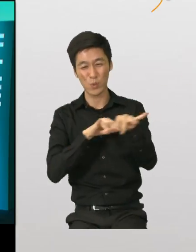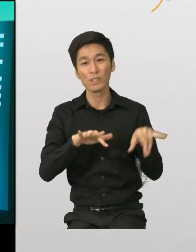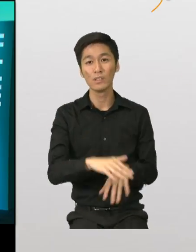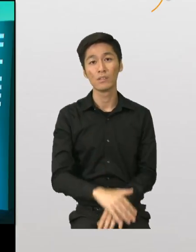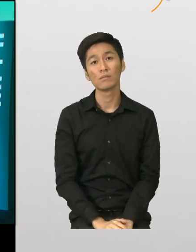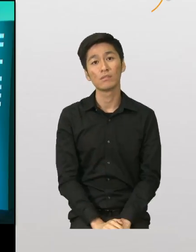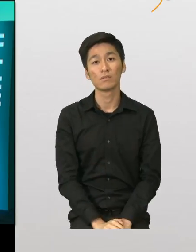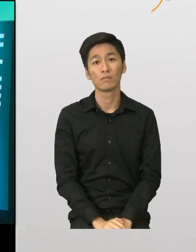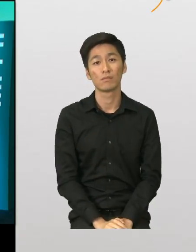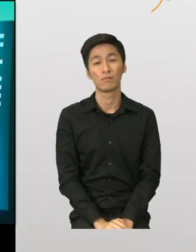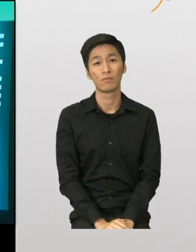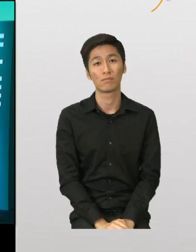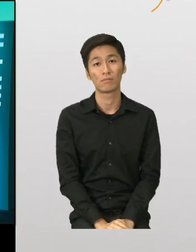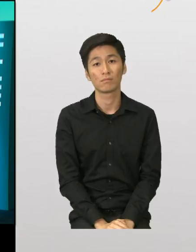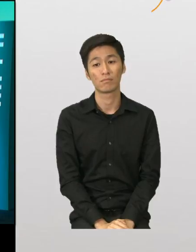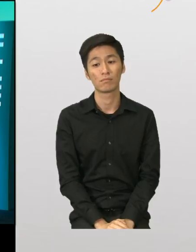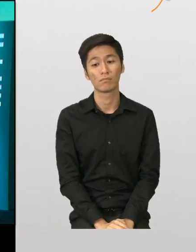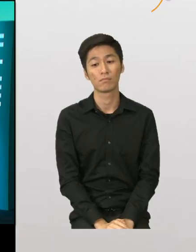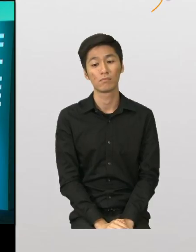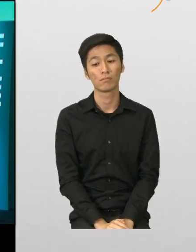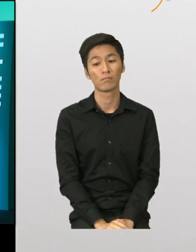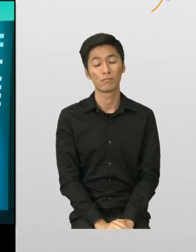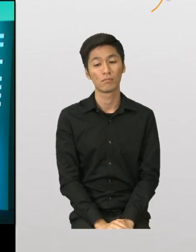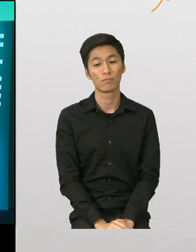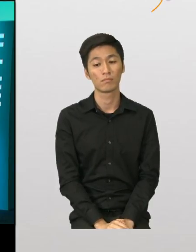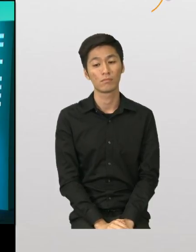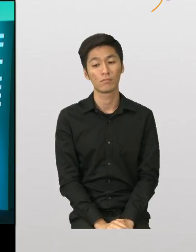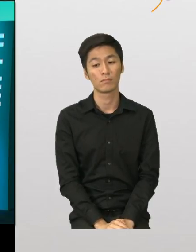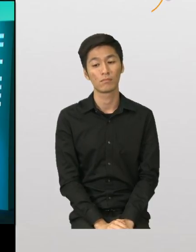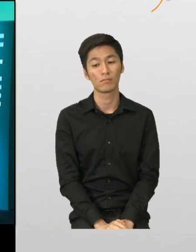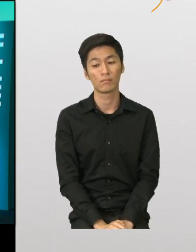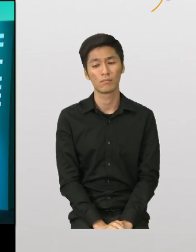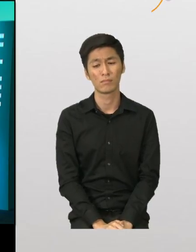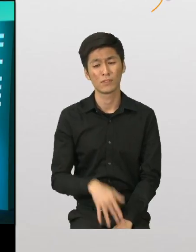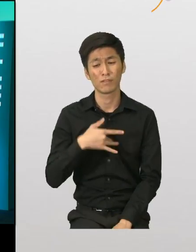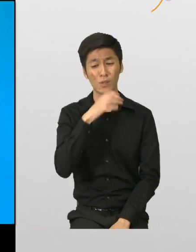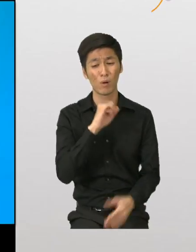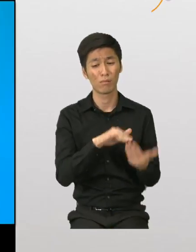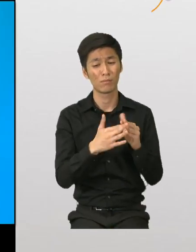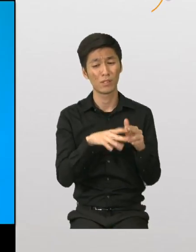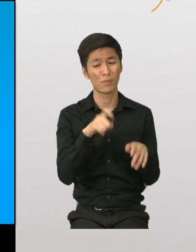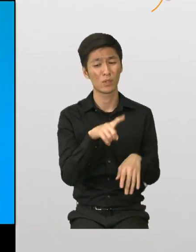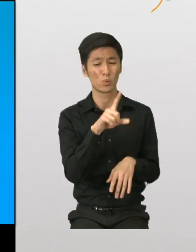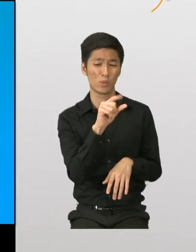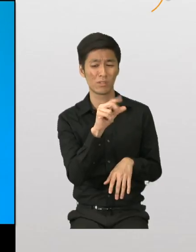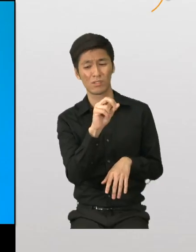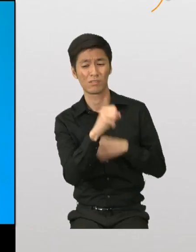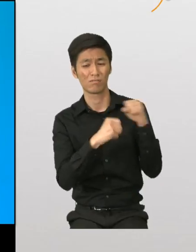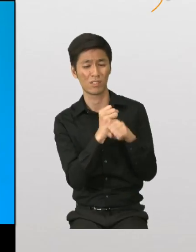I think we should redevelop our old towns over 20 to 30 years, rather than within 4 to 5